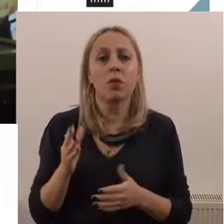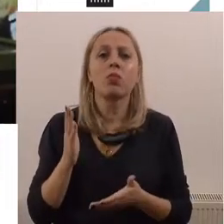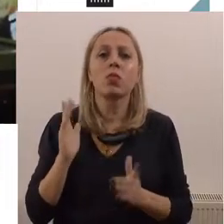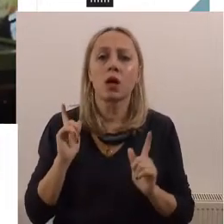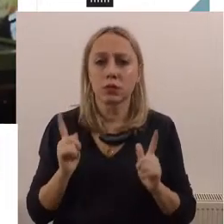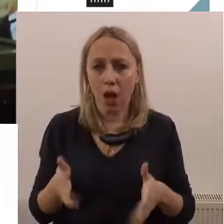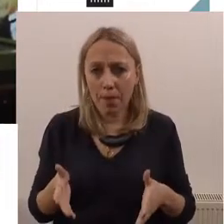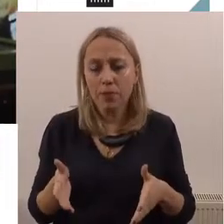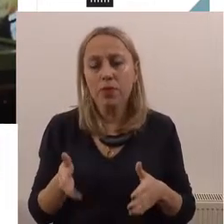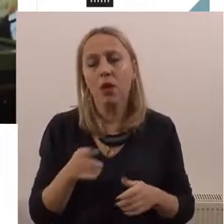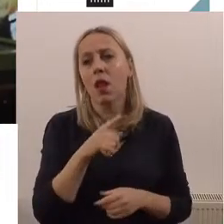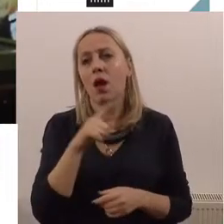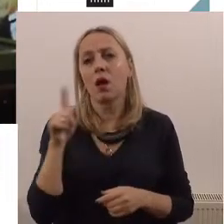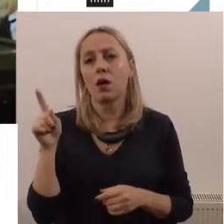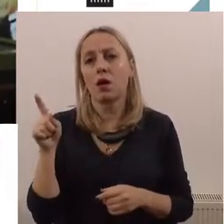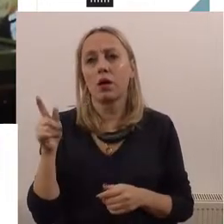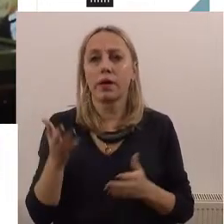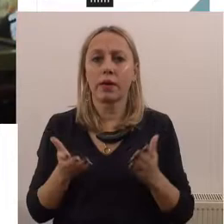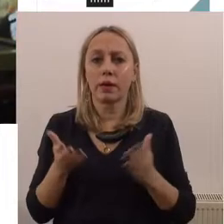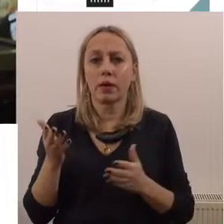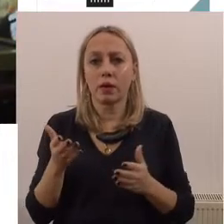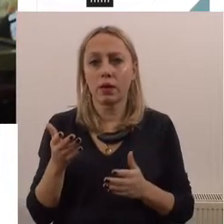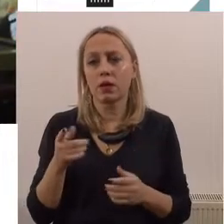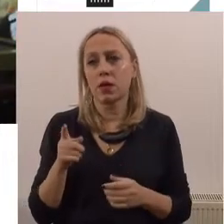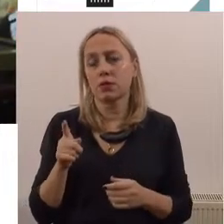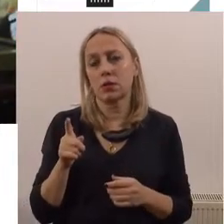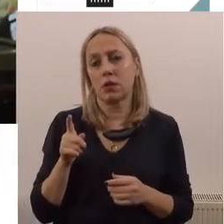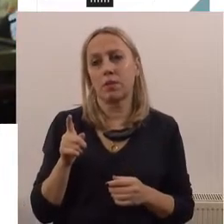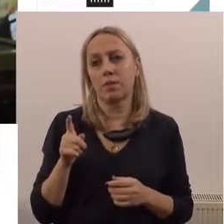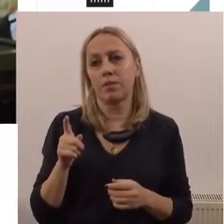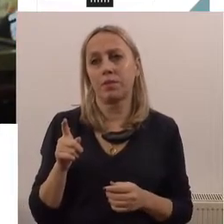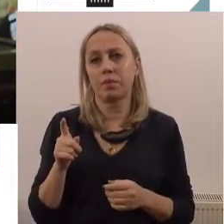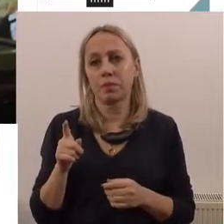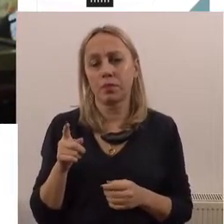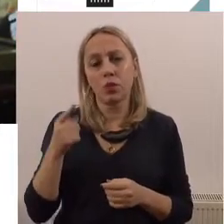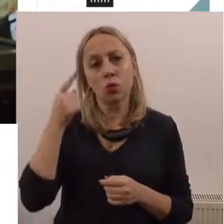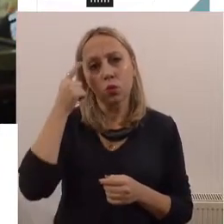guests who come who are not part of this process, but